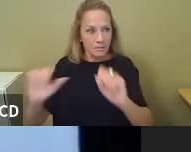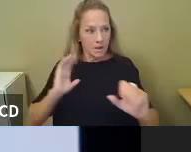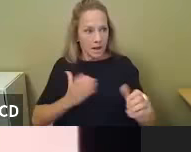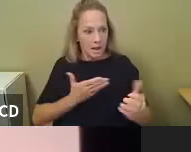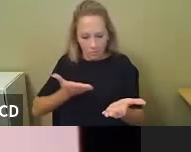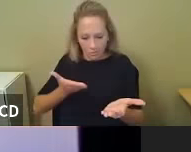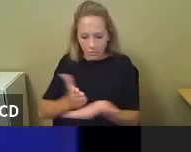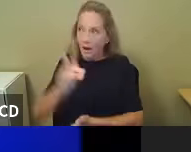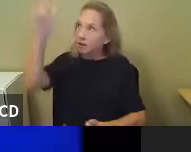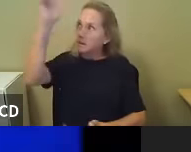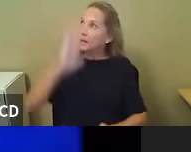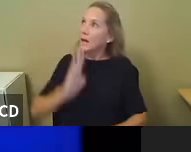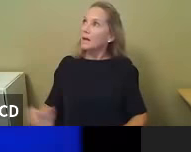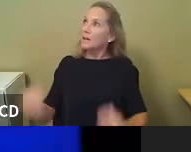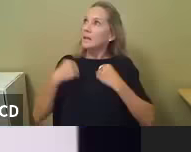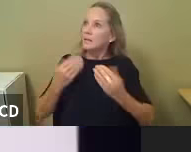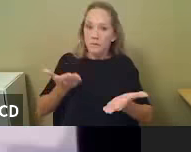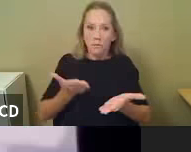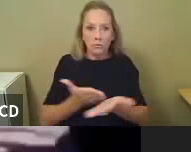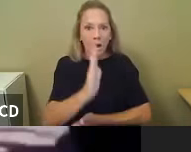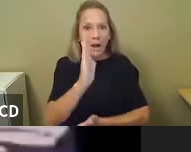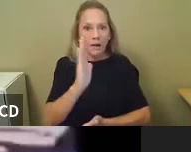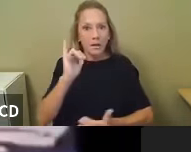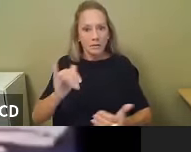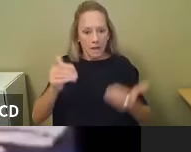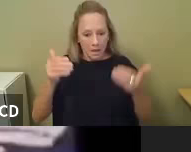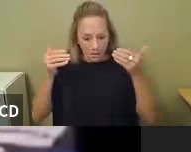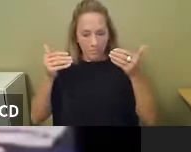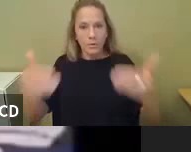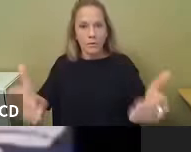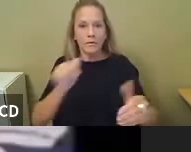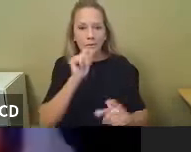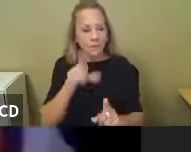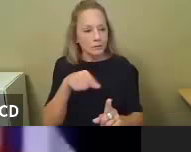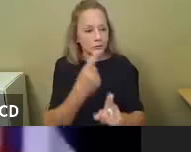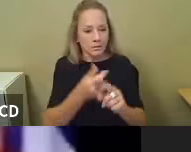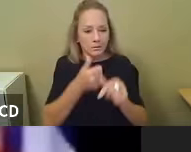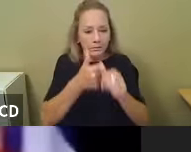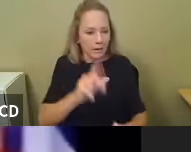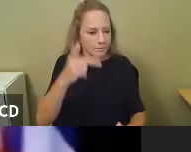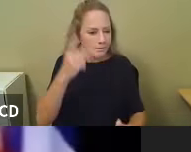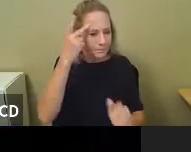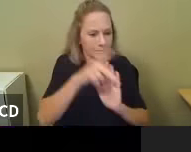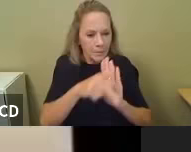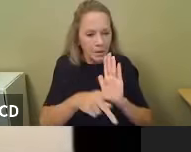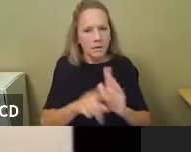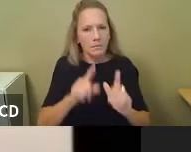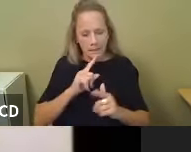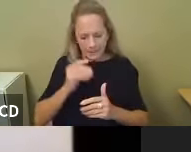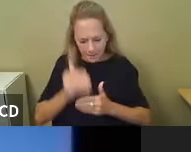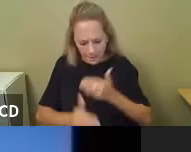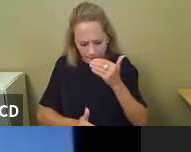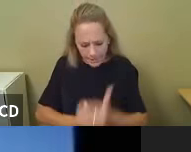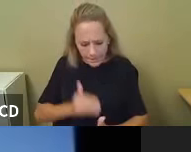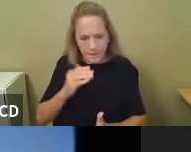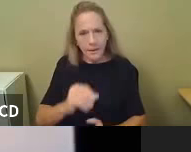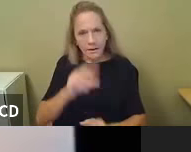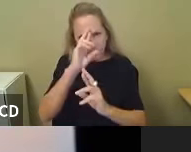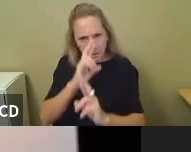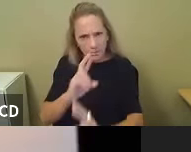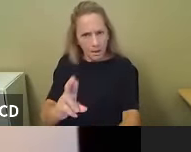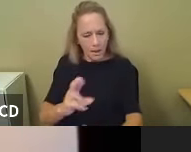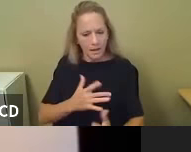natural rights, a movement based not on partisan politics, but on kindness, respect, and